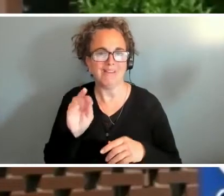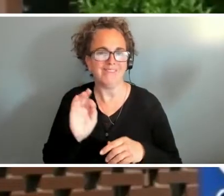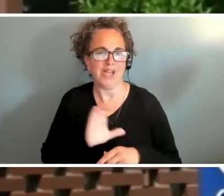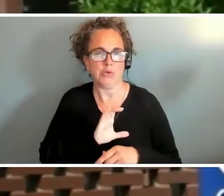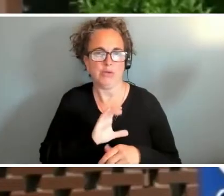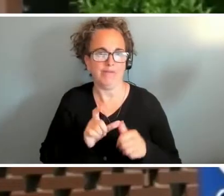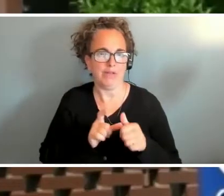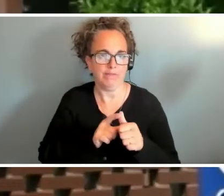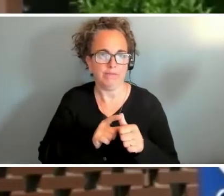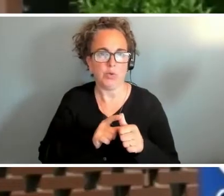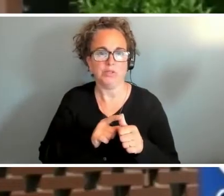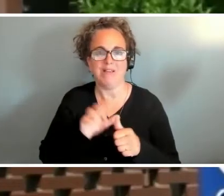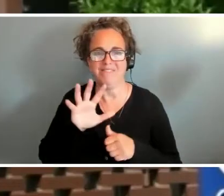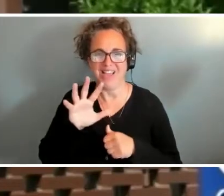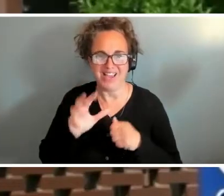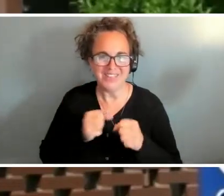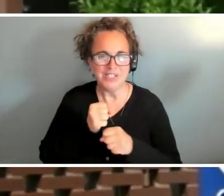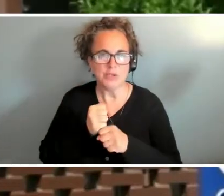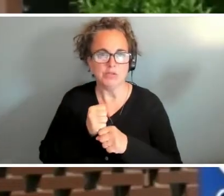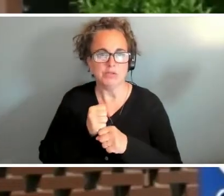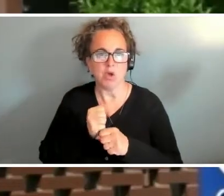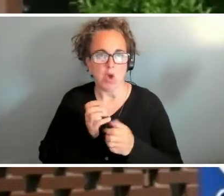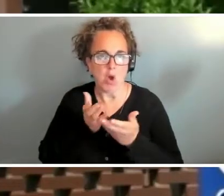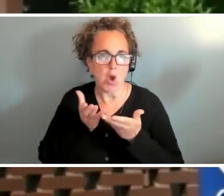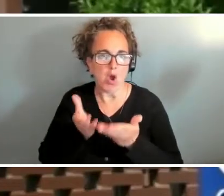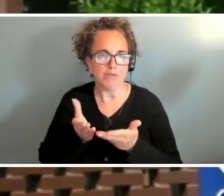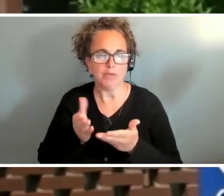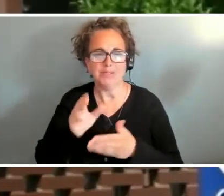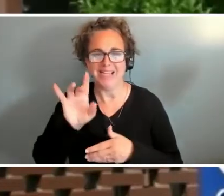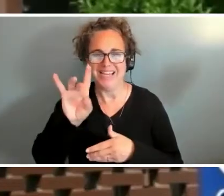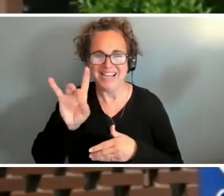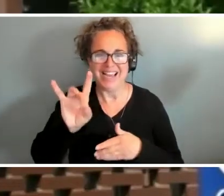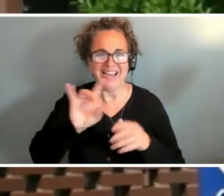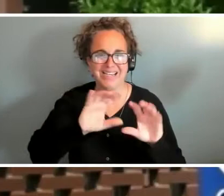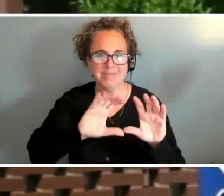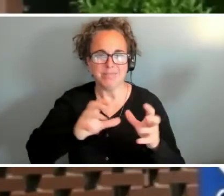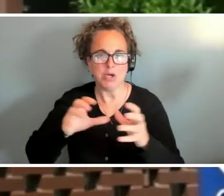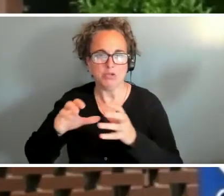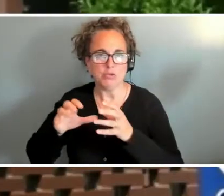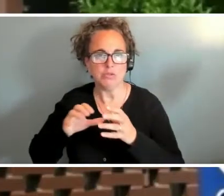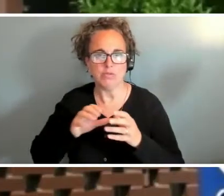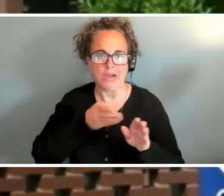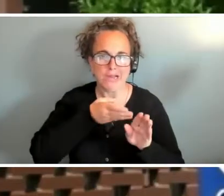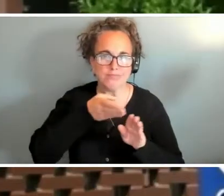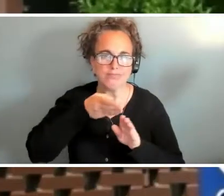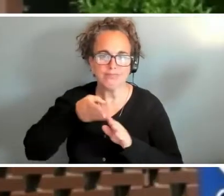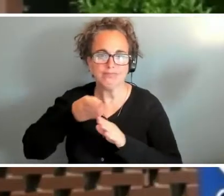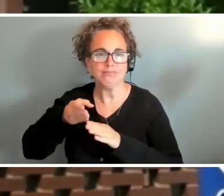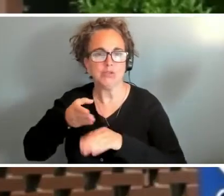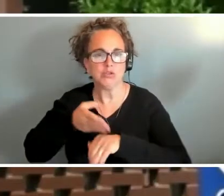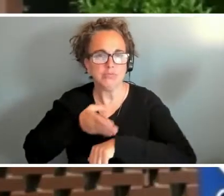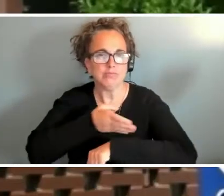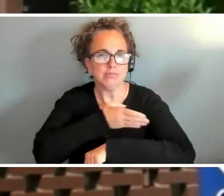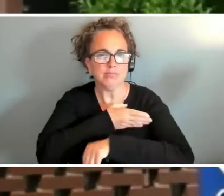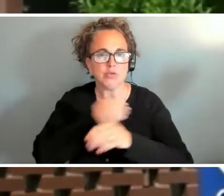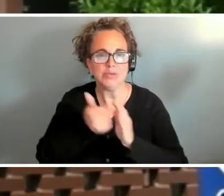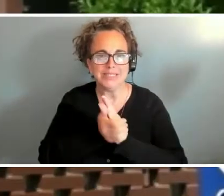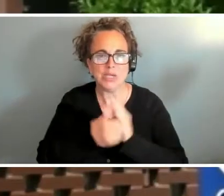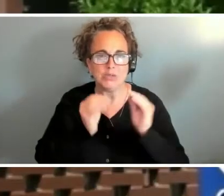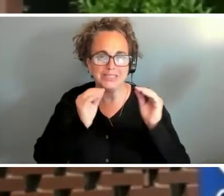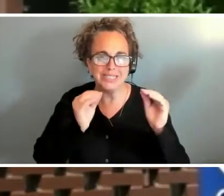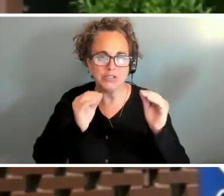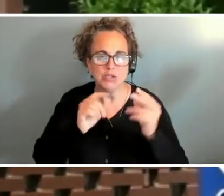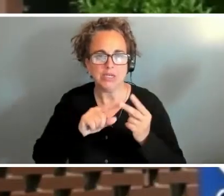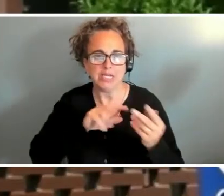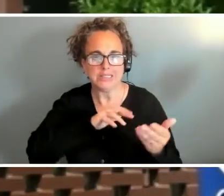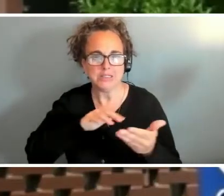their appointment, offers 8 modules in areas needed to develop and enhance skills in teaching, scholarship, and